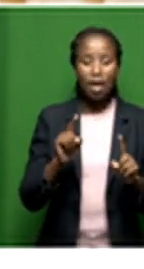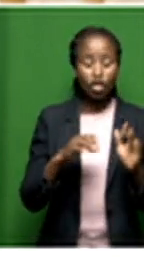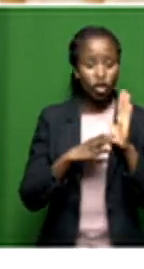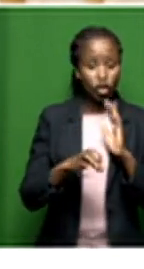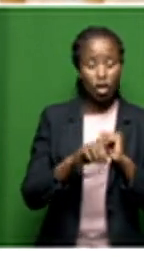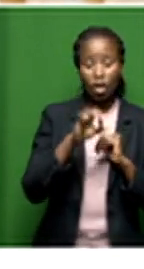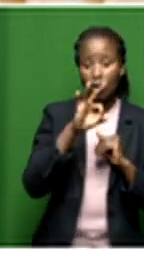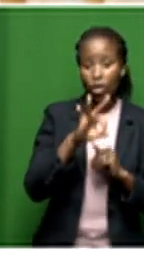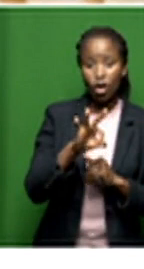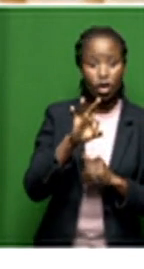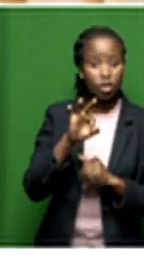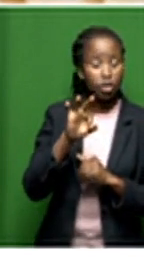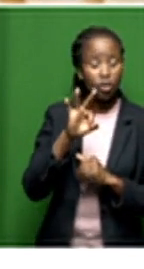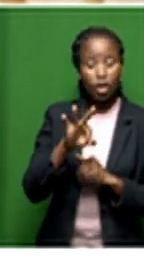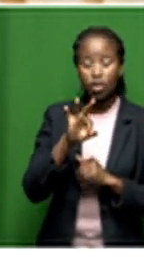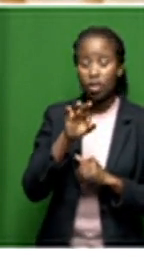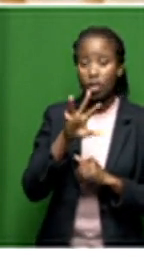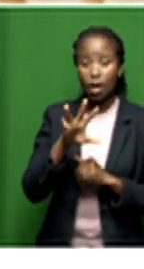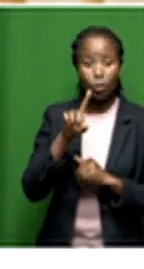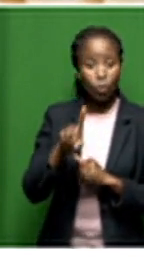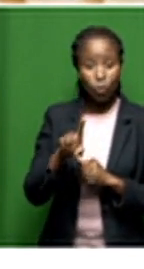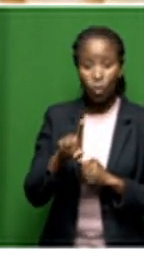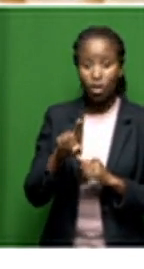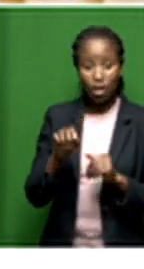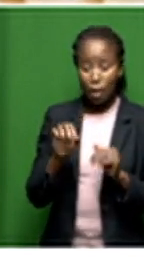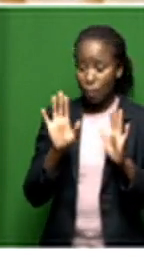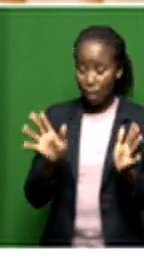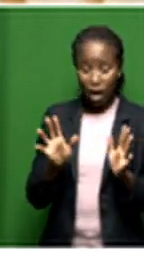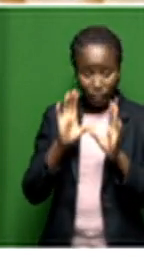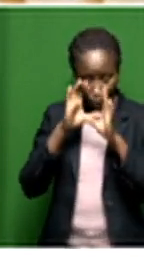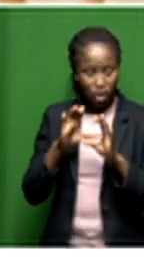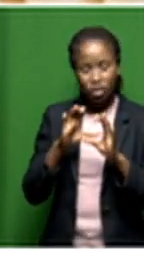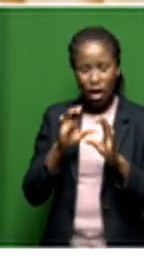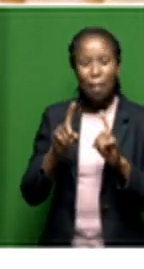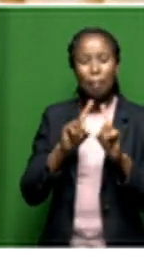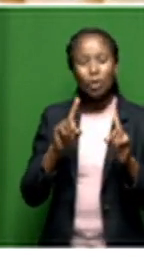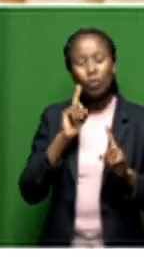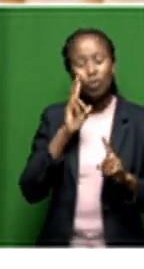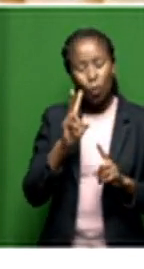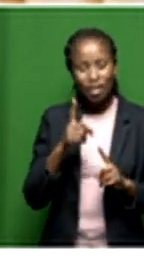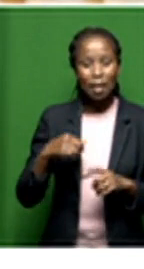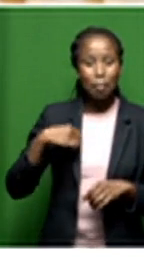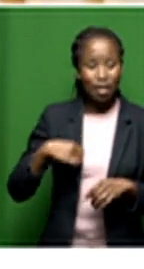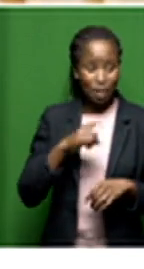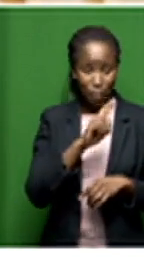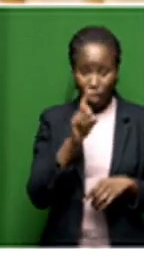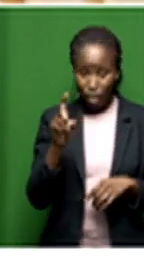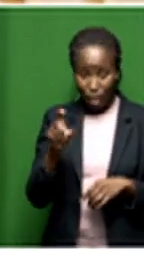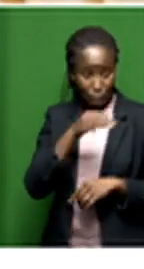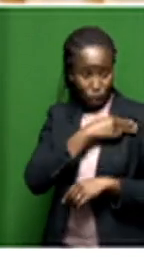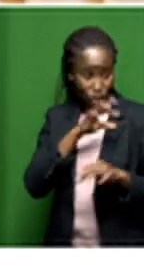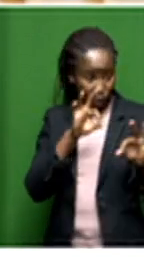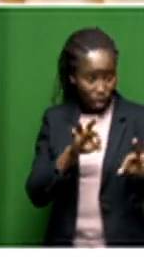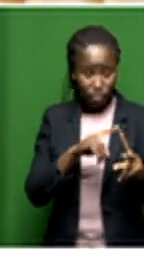where it would be seen as a greater takeover. This is a support function where all the municipal manager is in place,